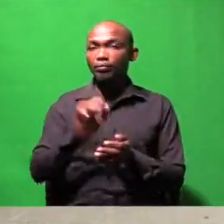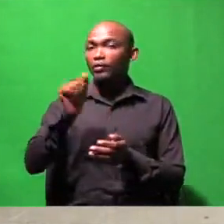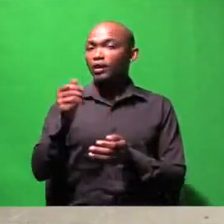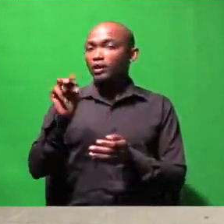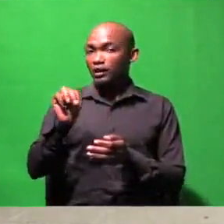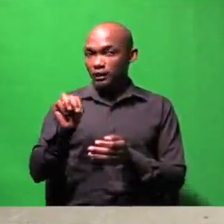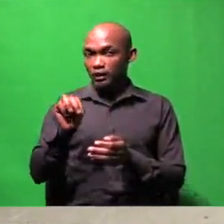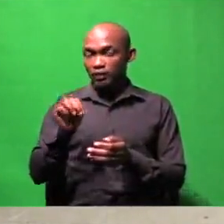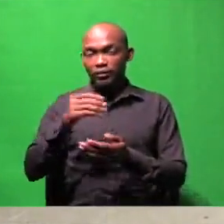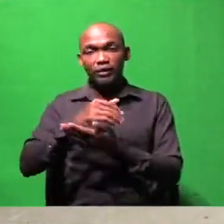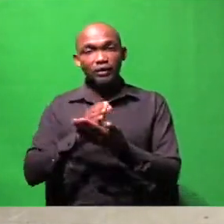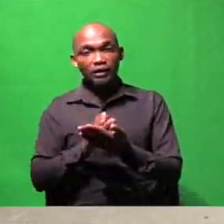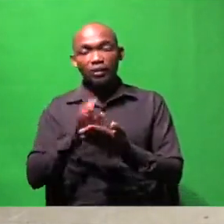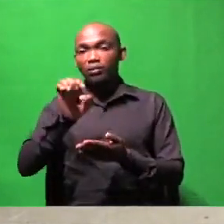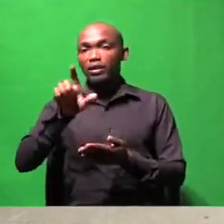Atom of some element,